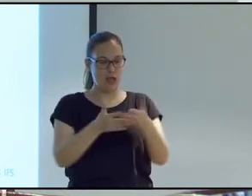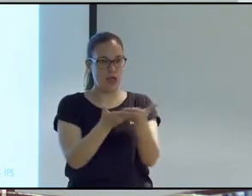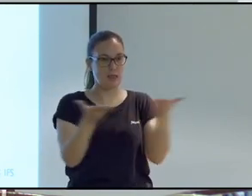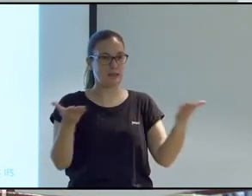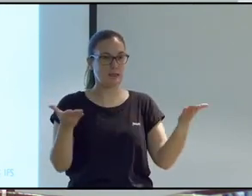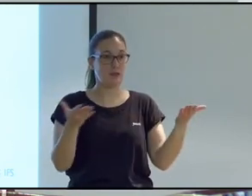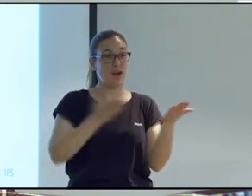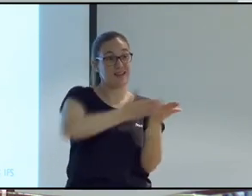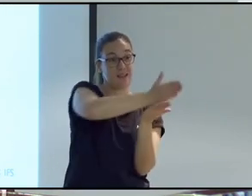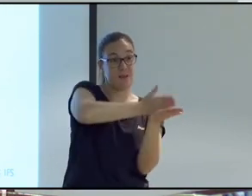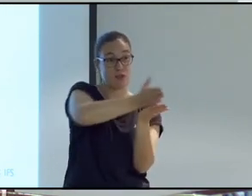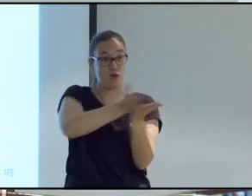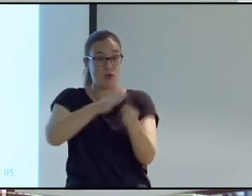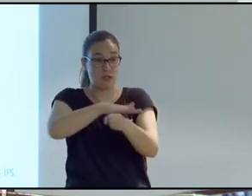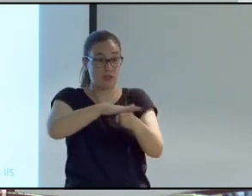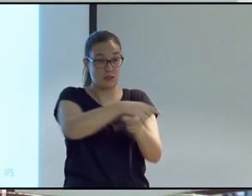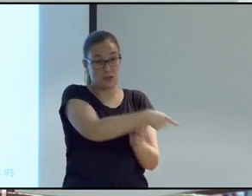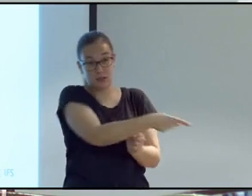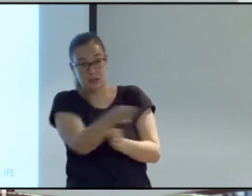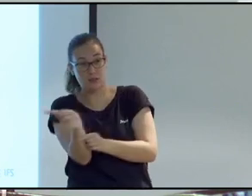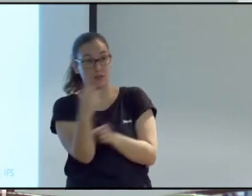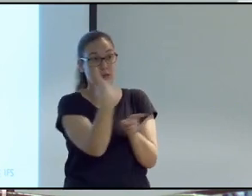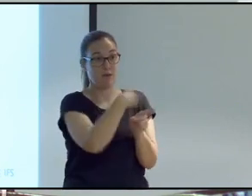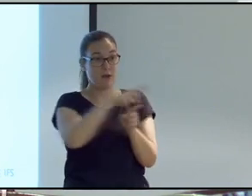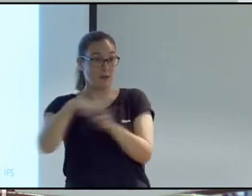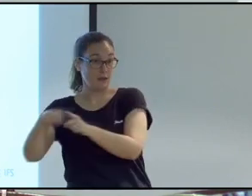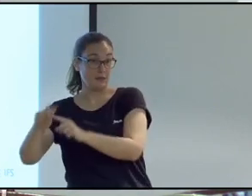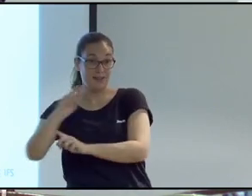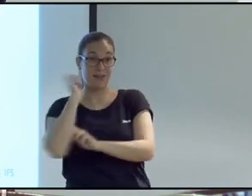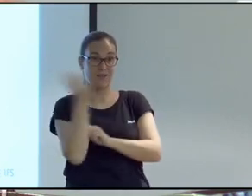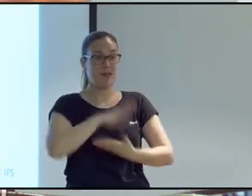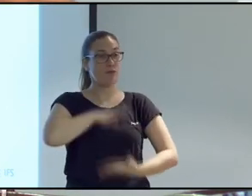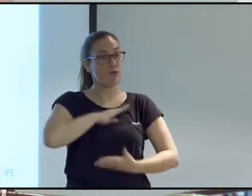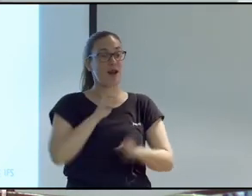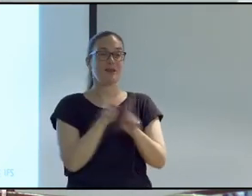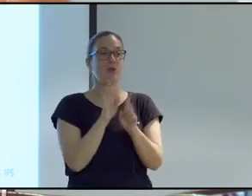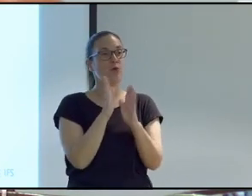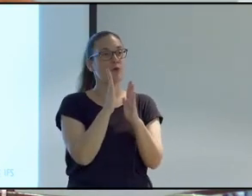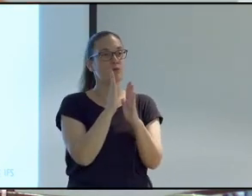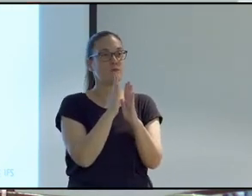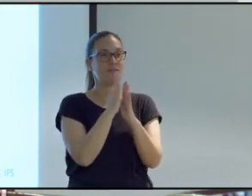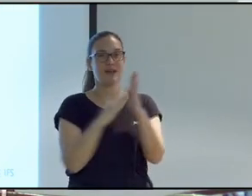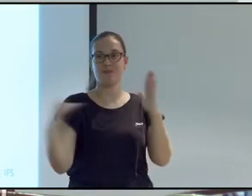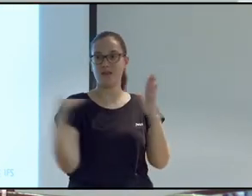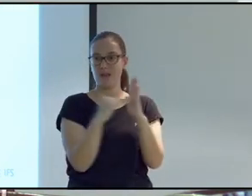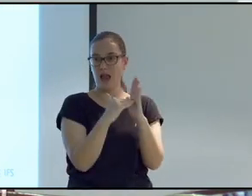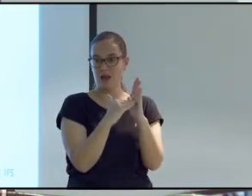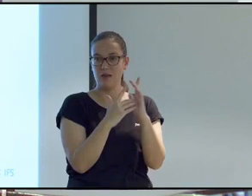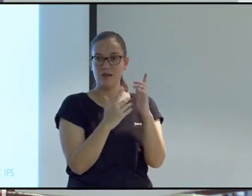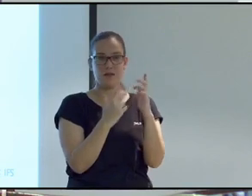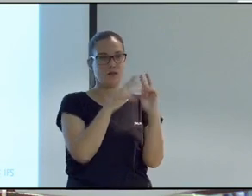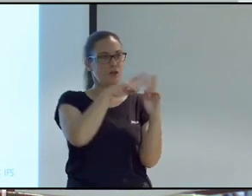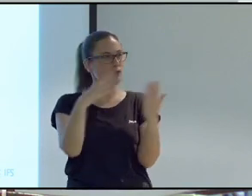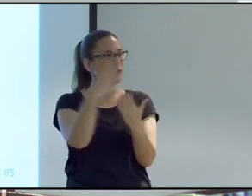going from our bodies to our social environment and our culture, and to understand